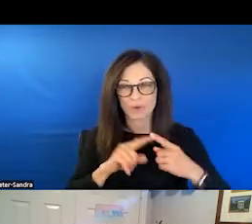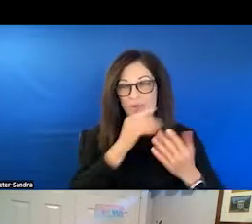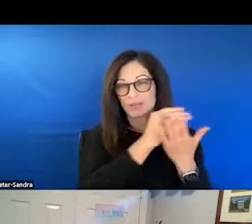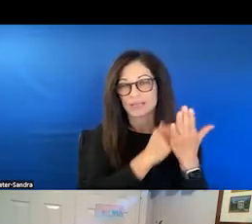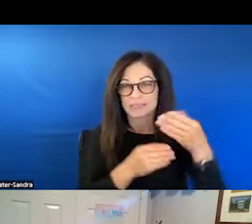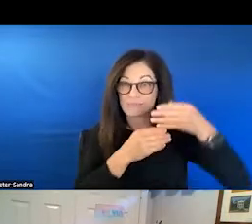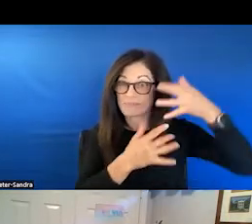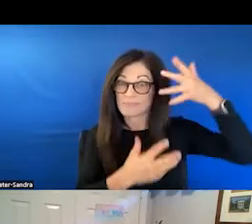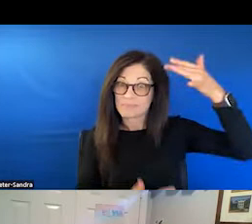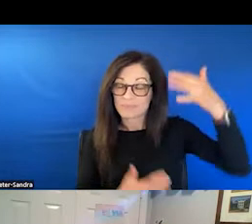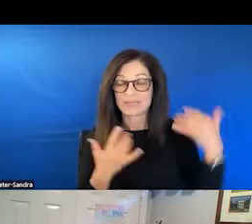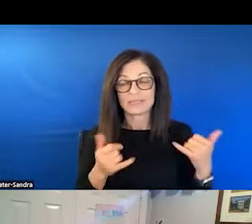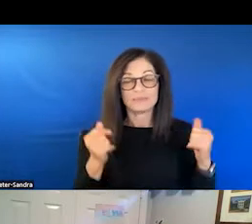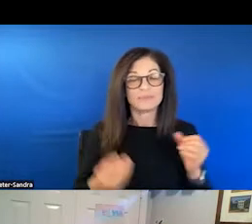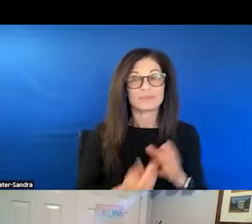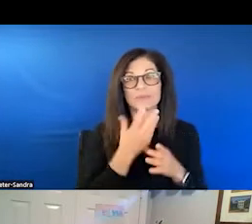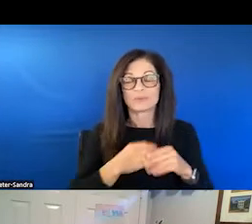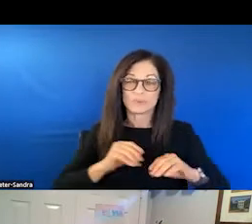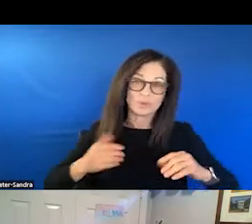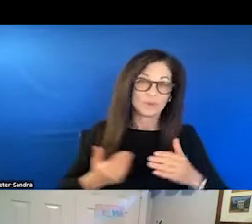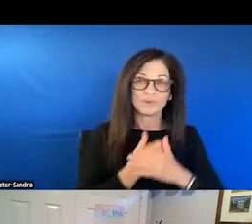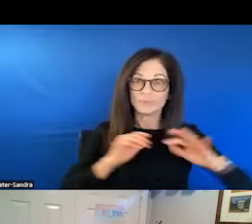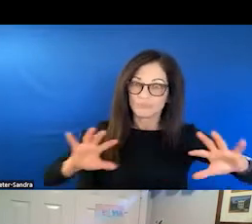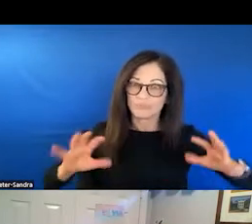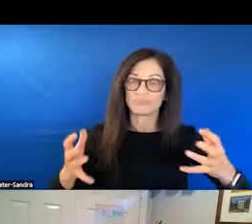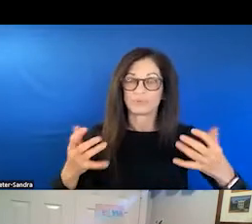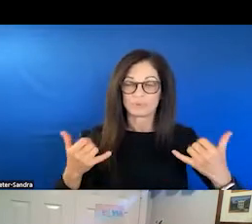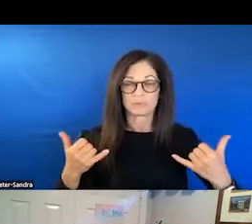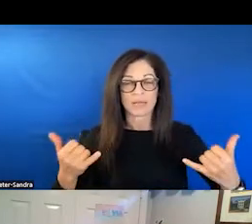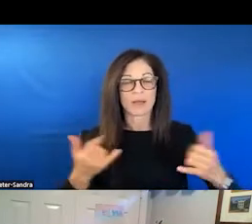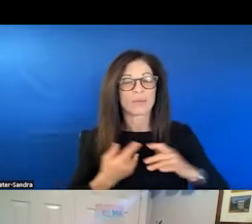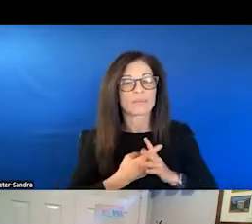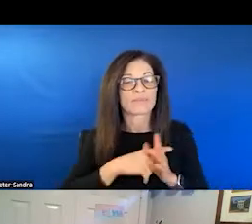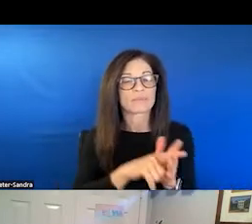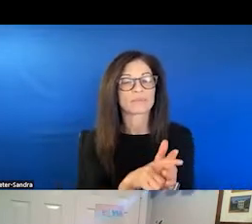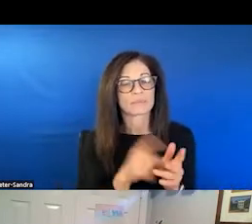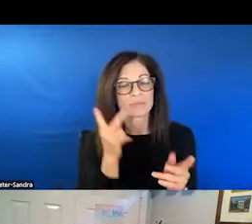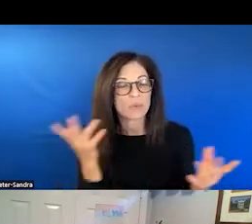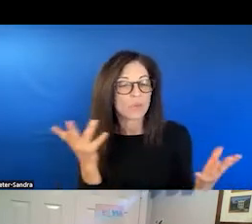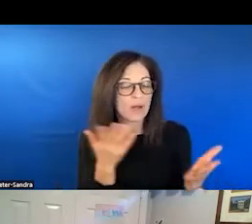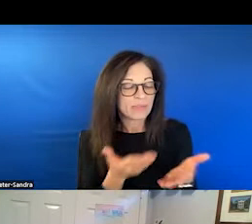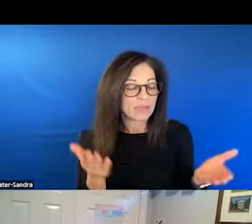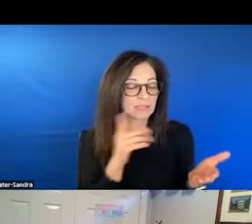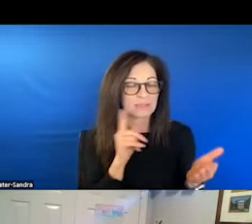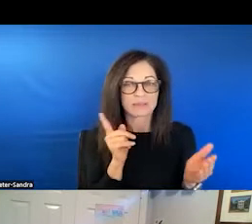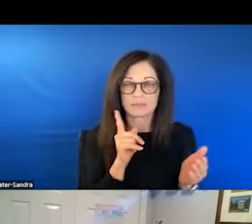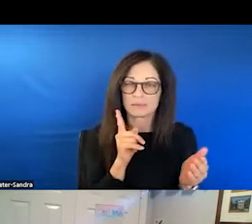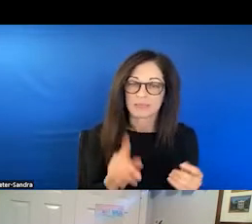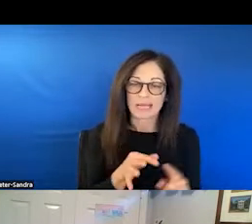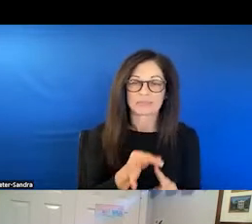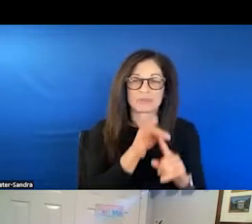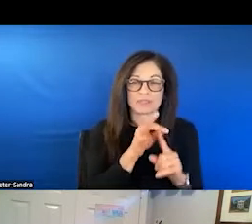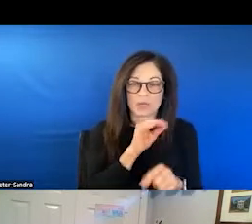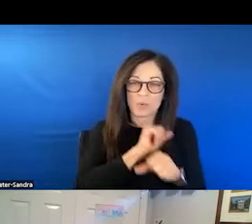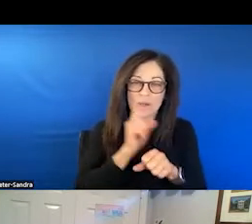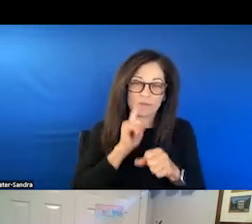now over into a new round now. We're starting to look at what things uniquely are working towards implementation